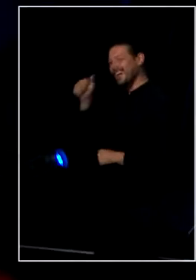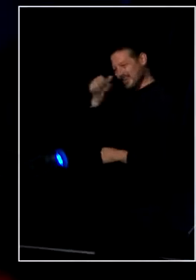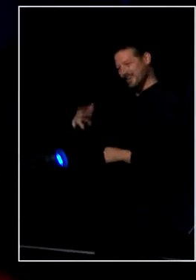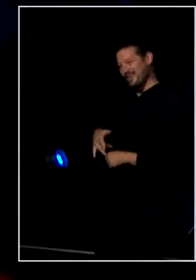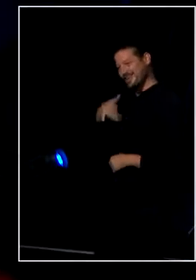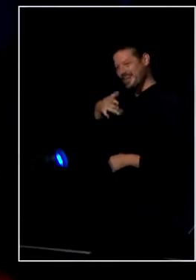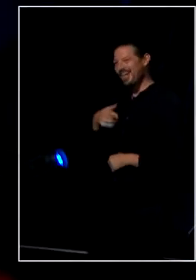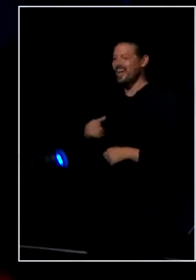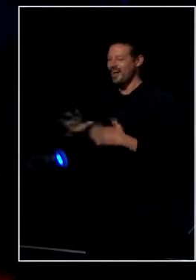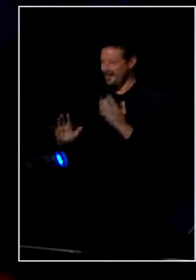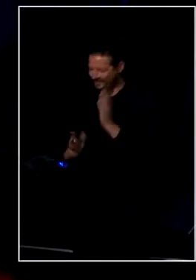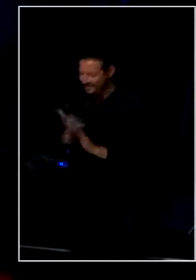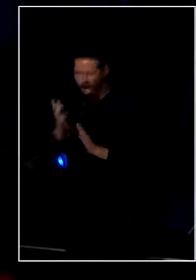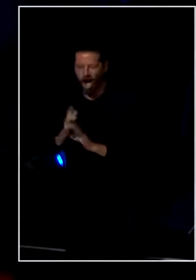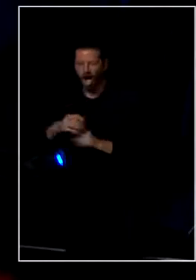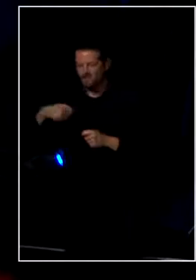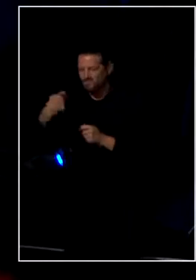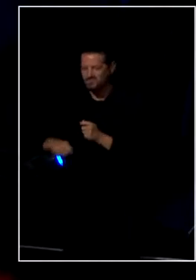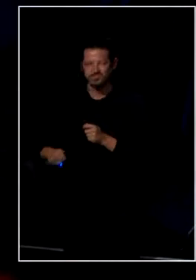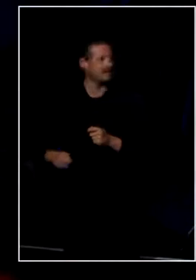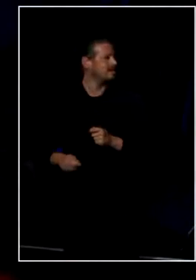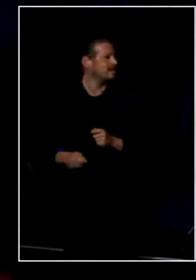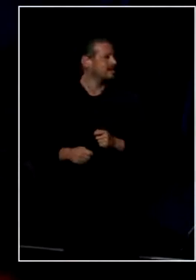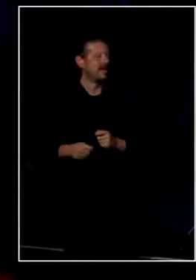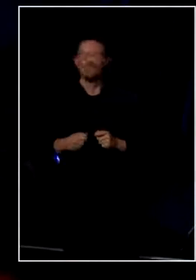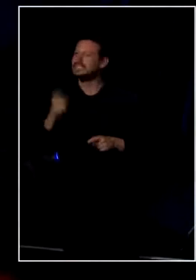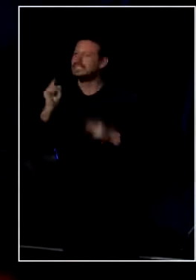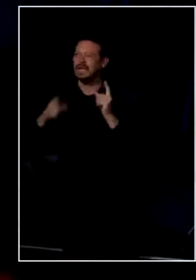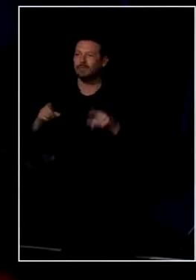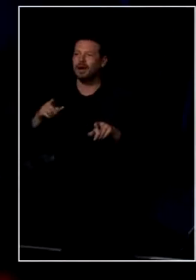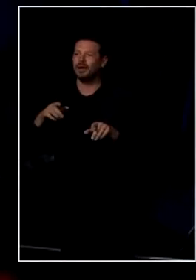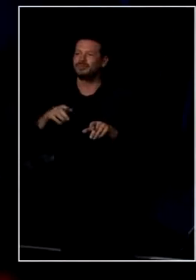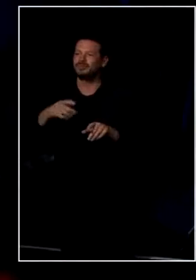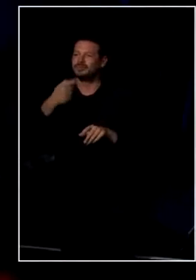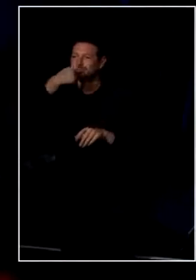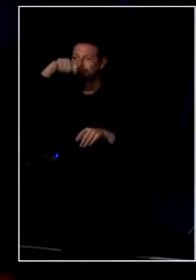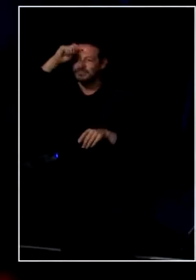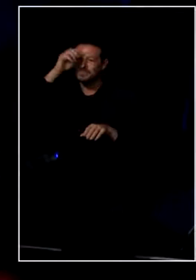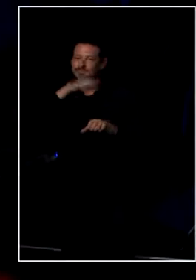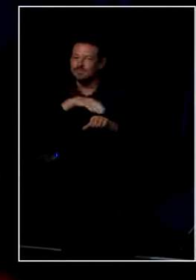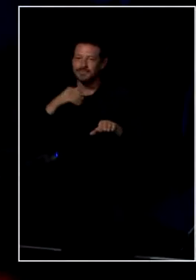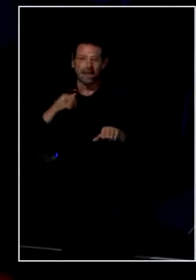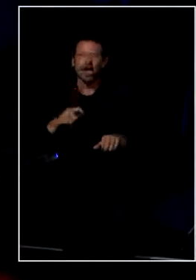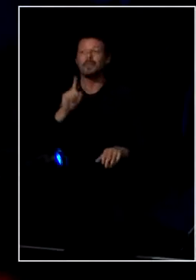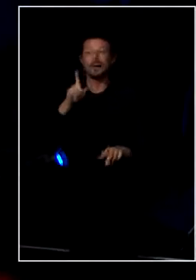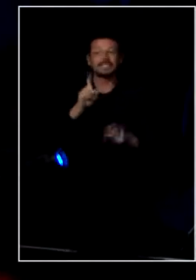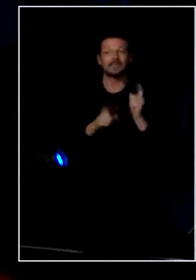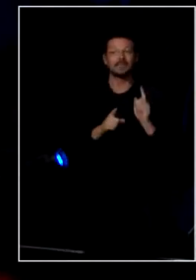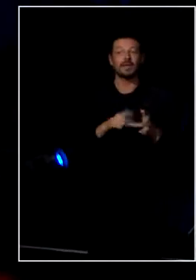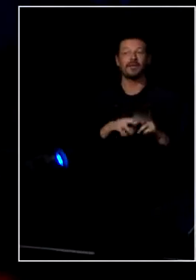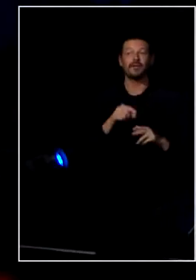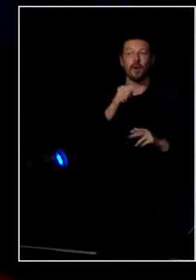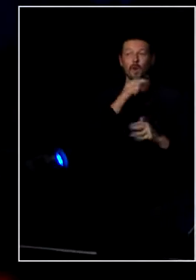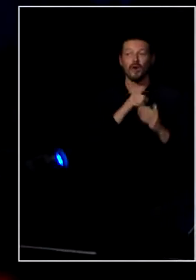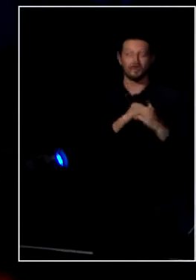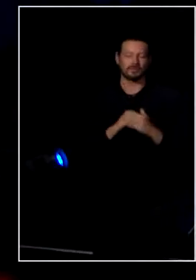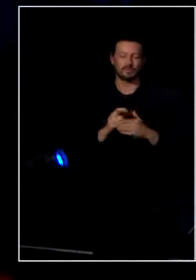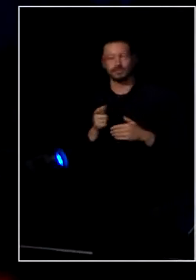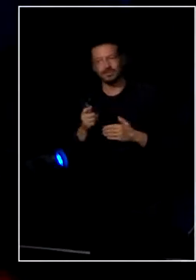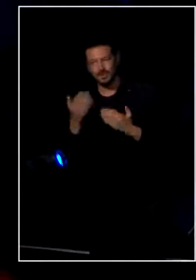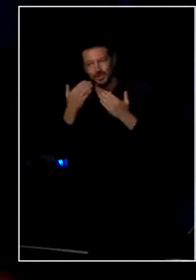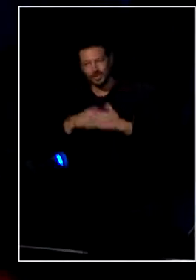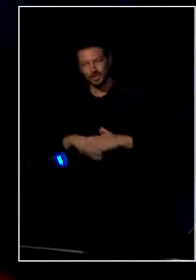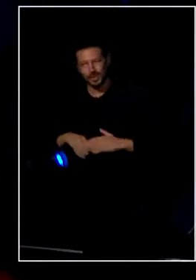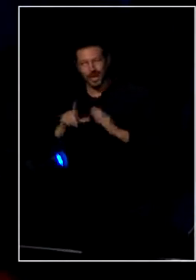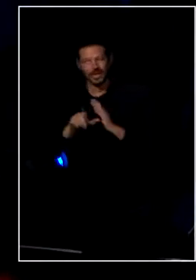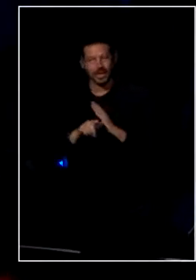used to have the bonfires, and then we used to have a fire truck, but sometimes we had our boyfriends. It was at night time. Yeah.